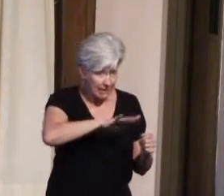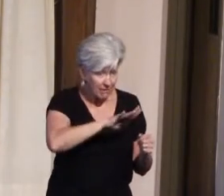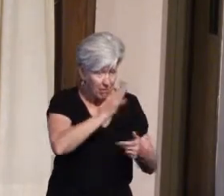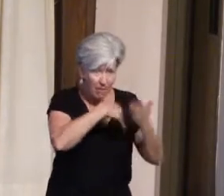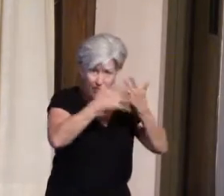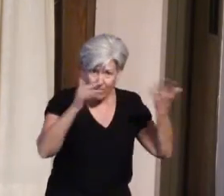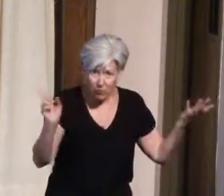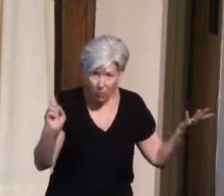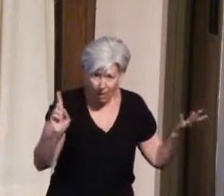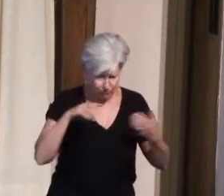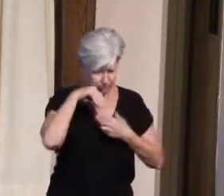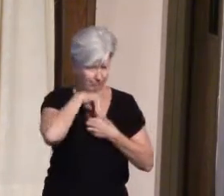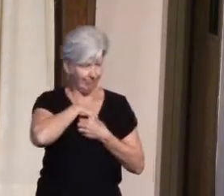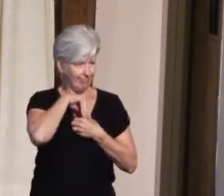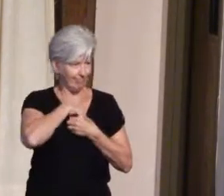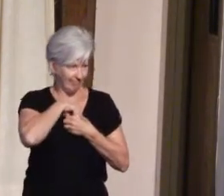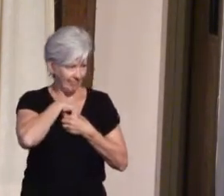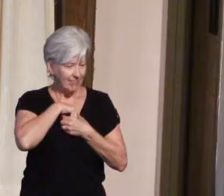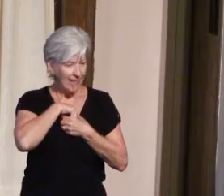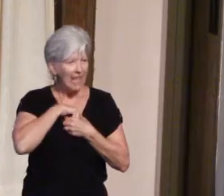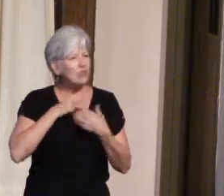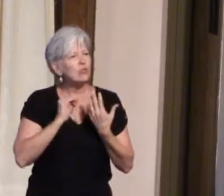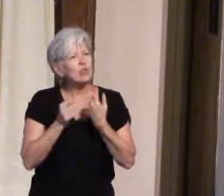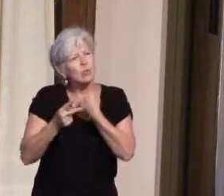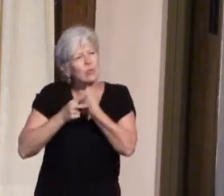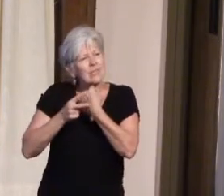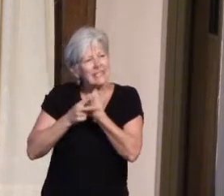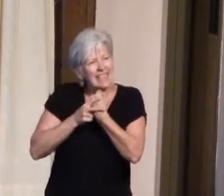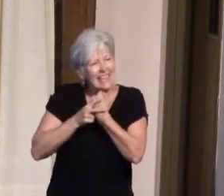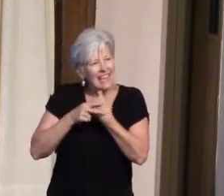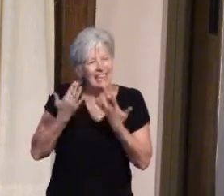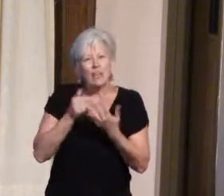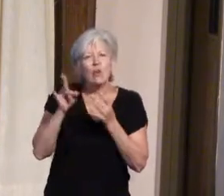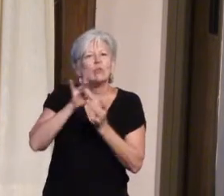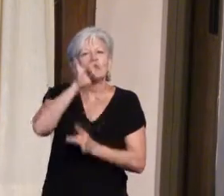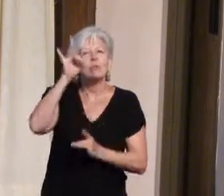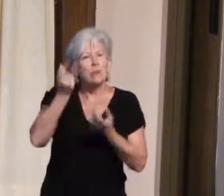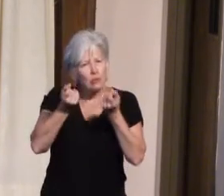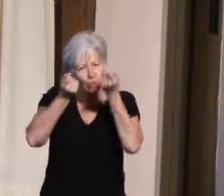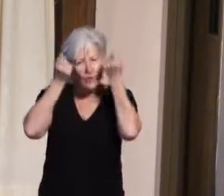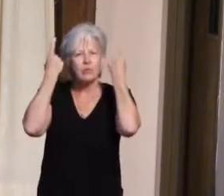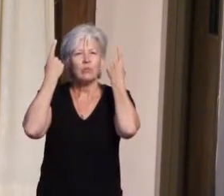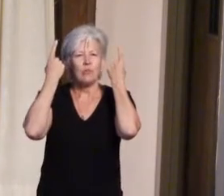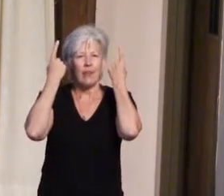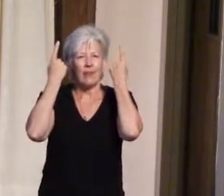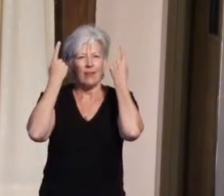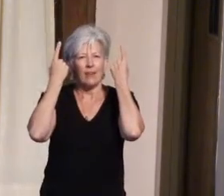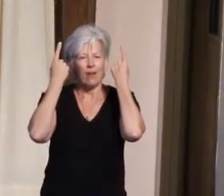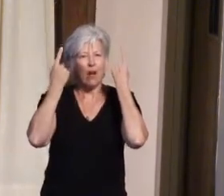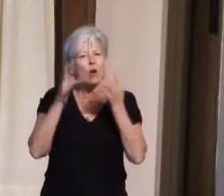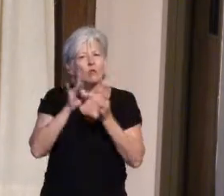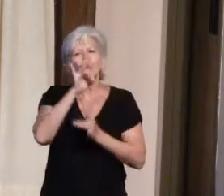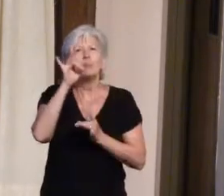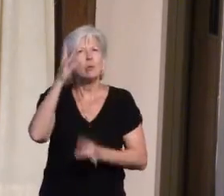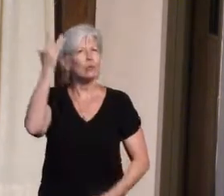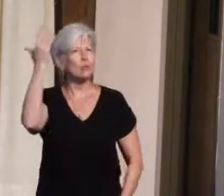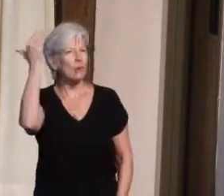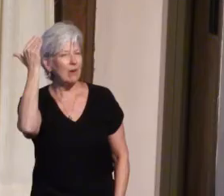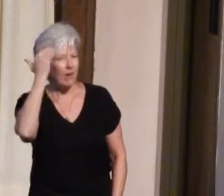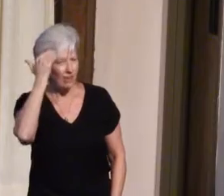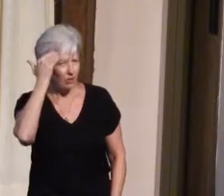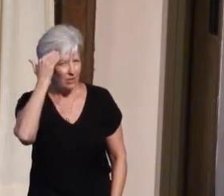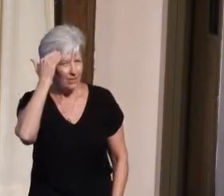ourselves in our spiritual understanding, in our spiritual consciousness, that understanding that thieves cannot